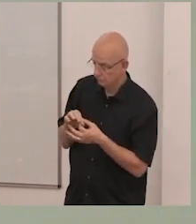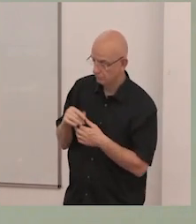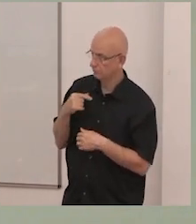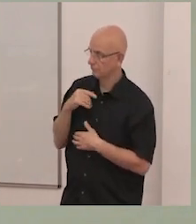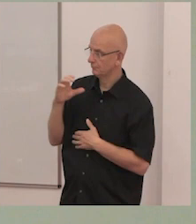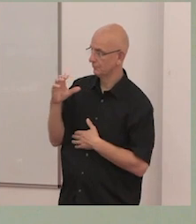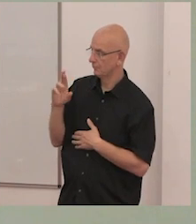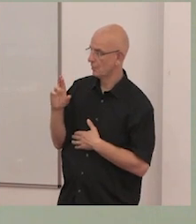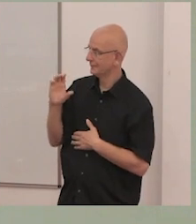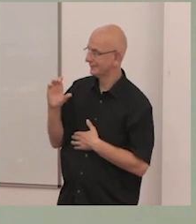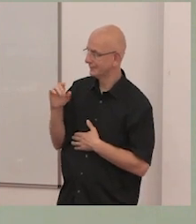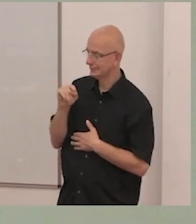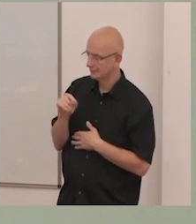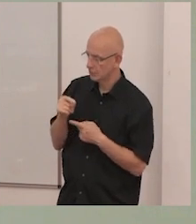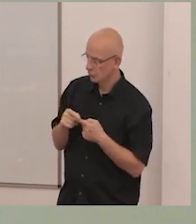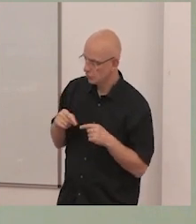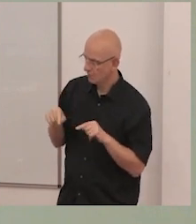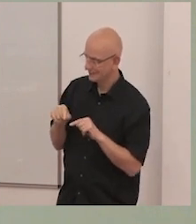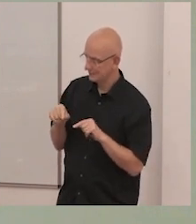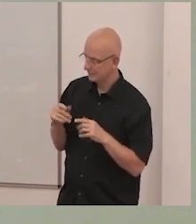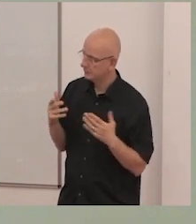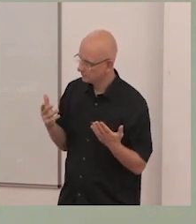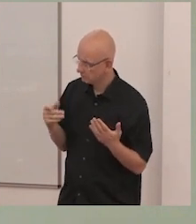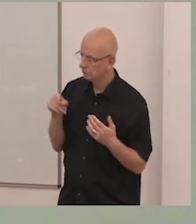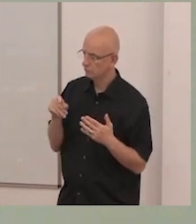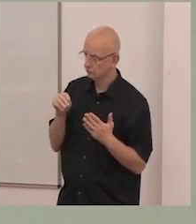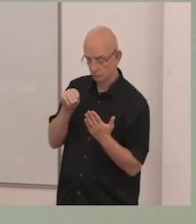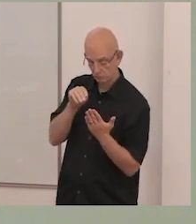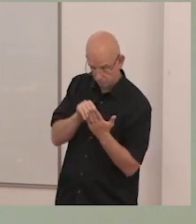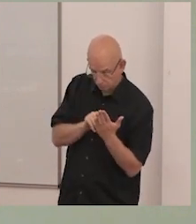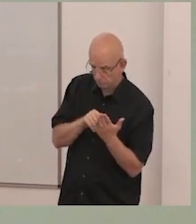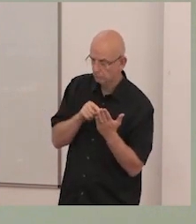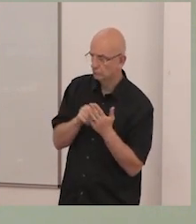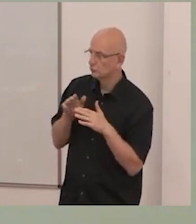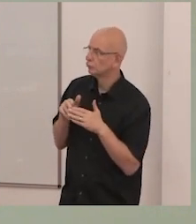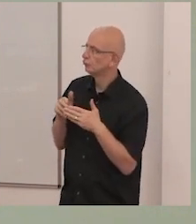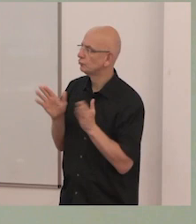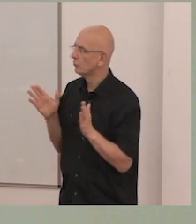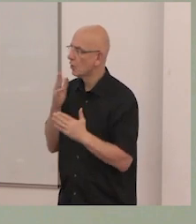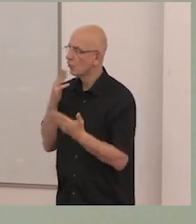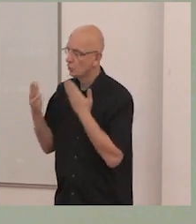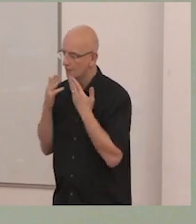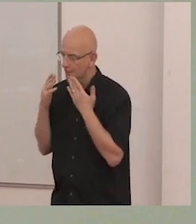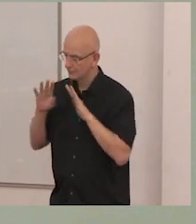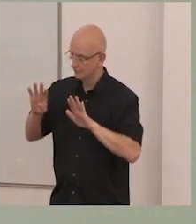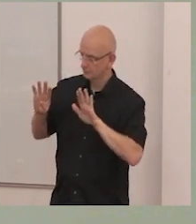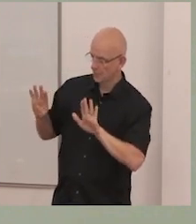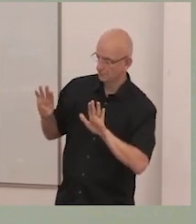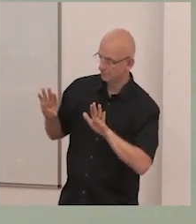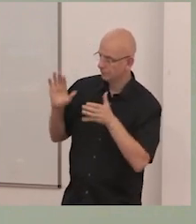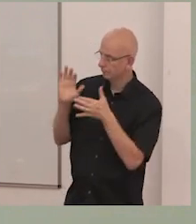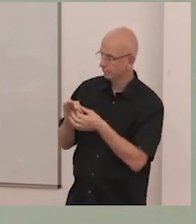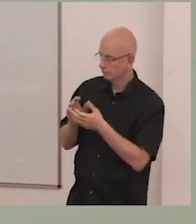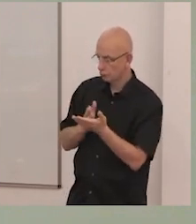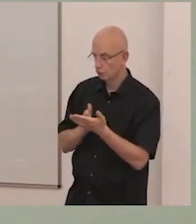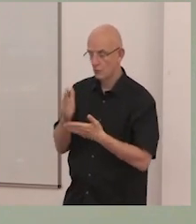9 on the rights of children with disabilities. This happened in 2006.